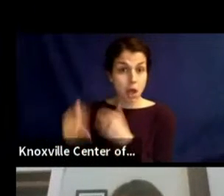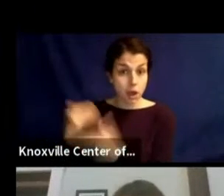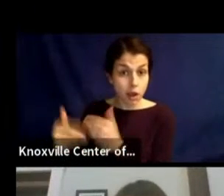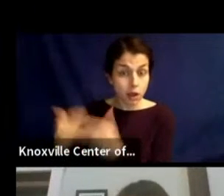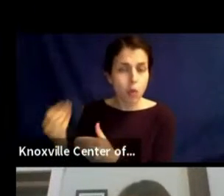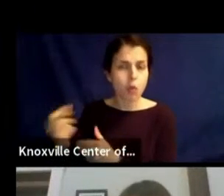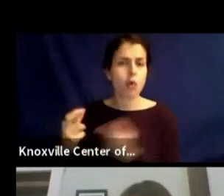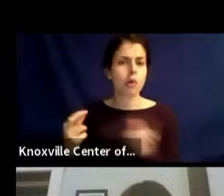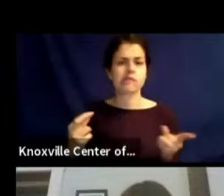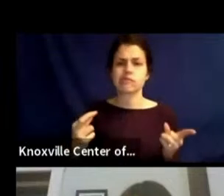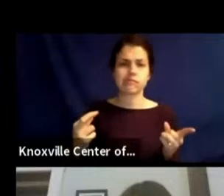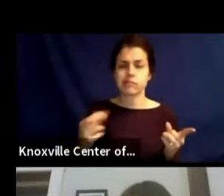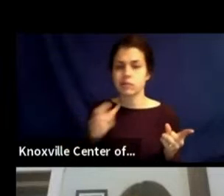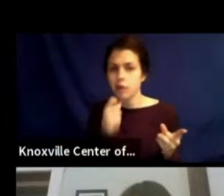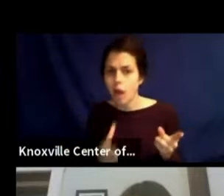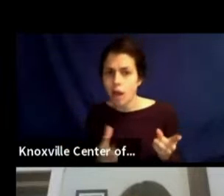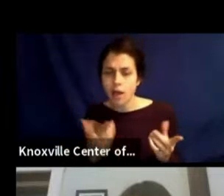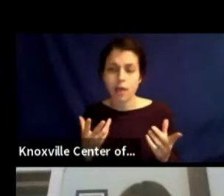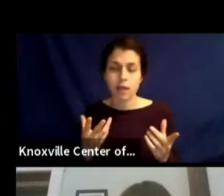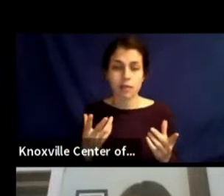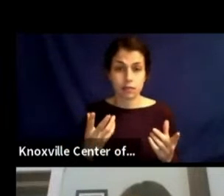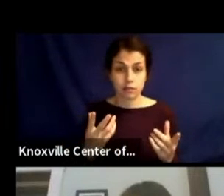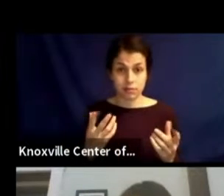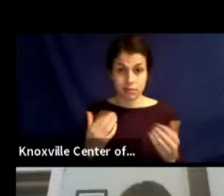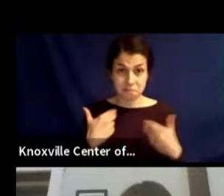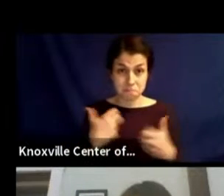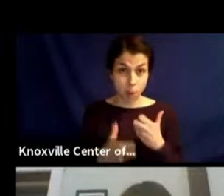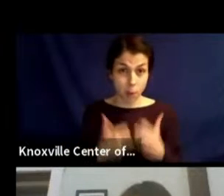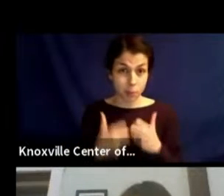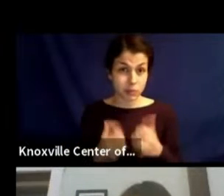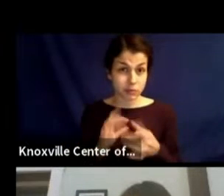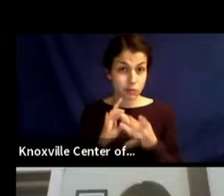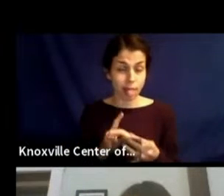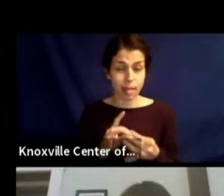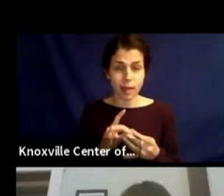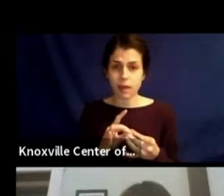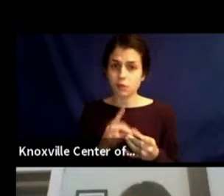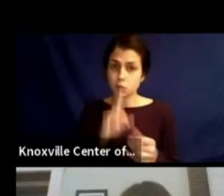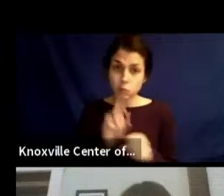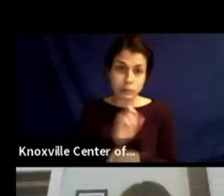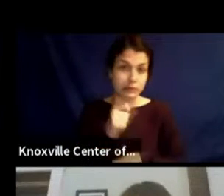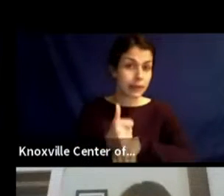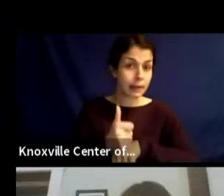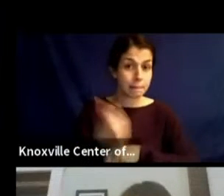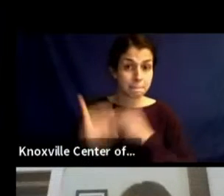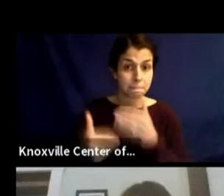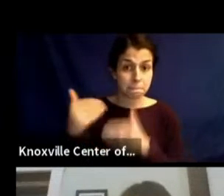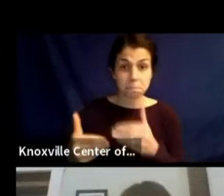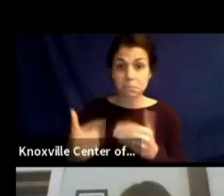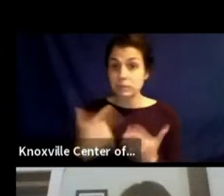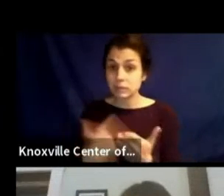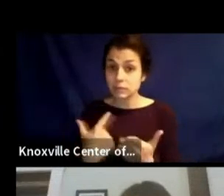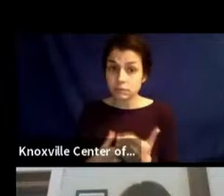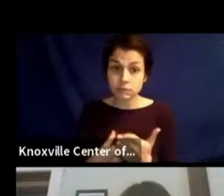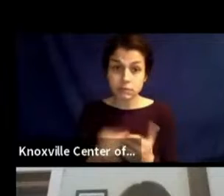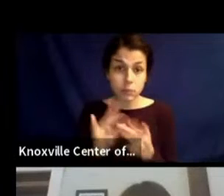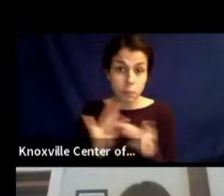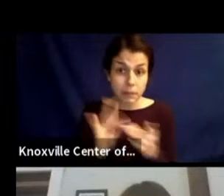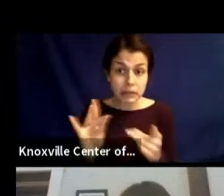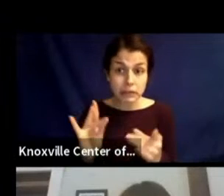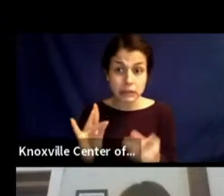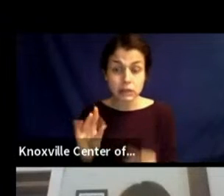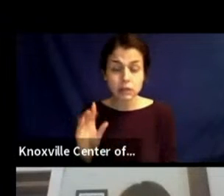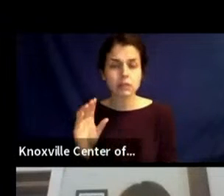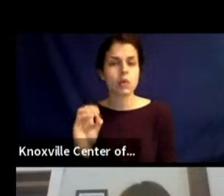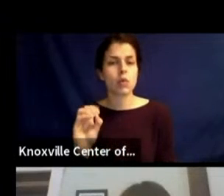the regulation in terms of executing it? Any comments, any discussion about that? Can I give some